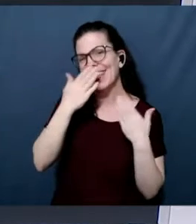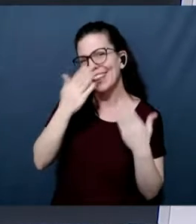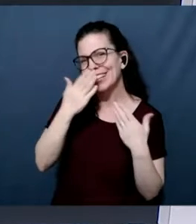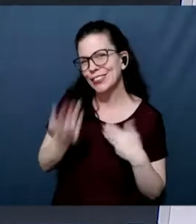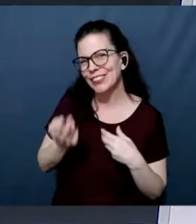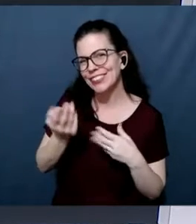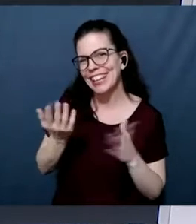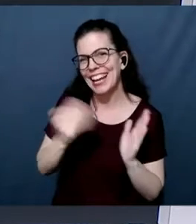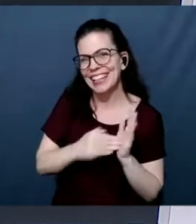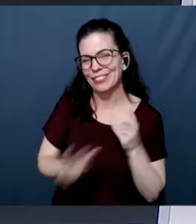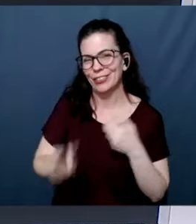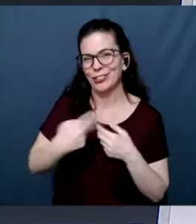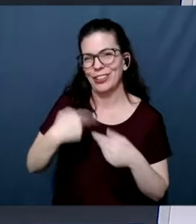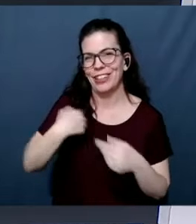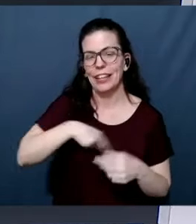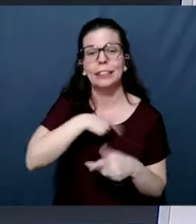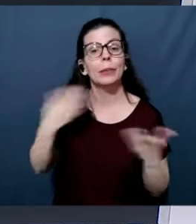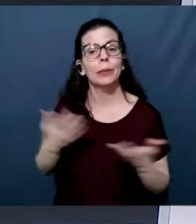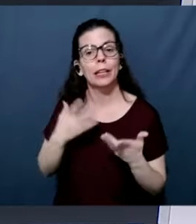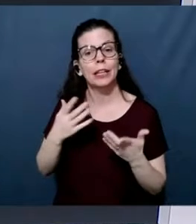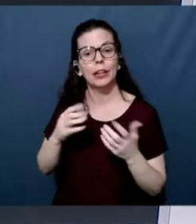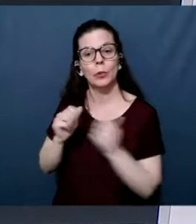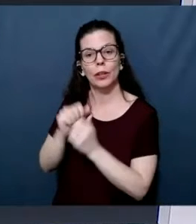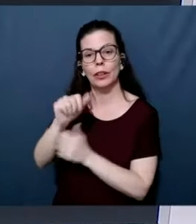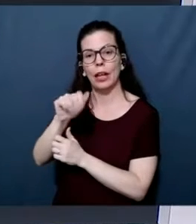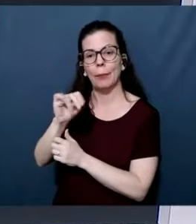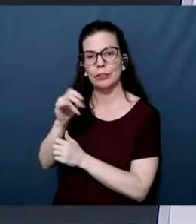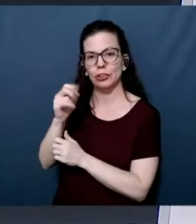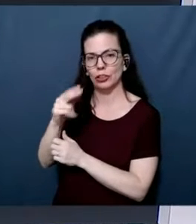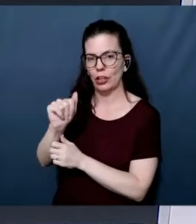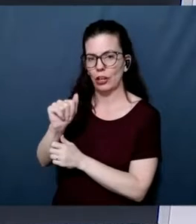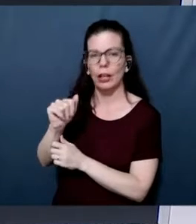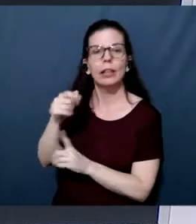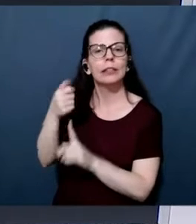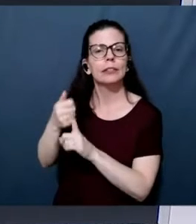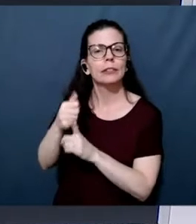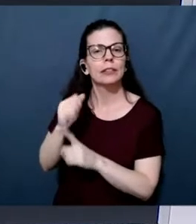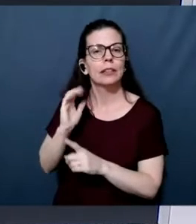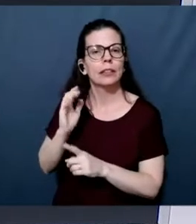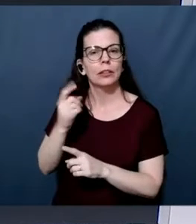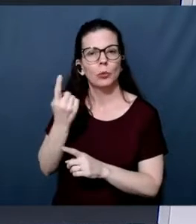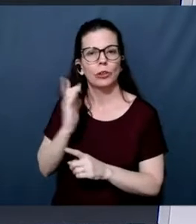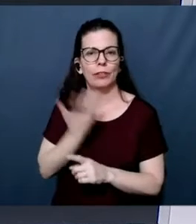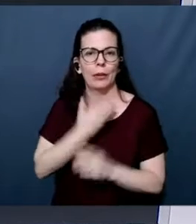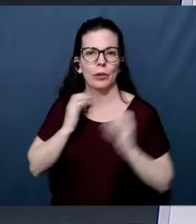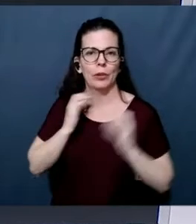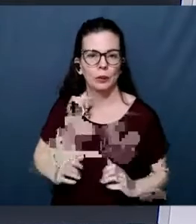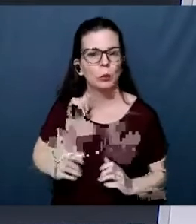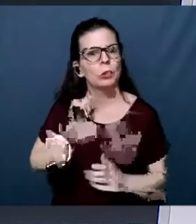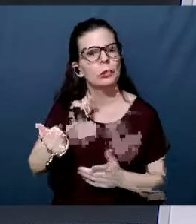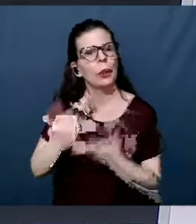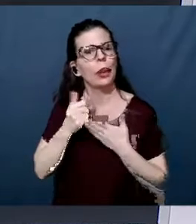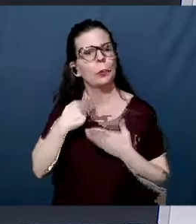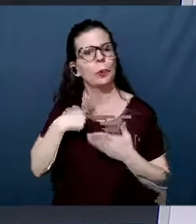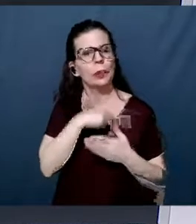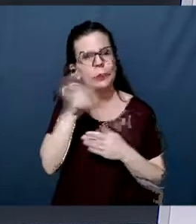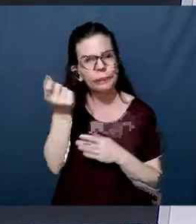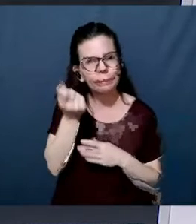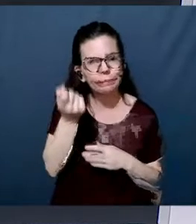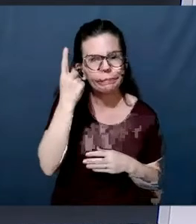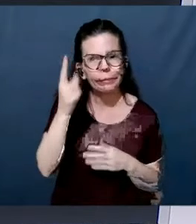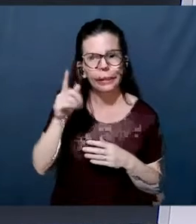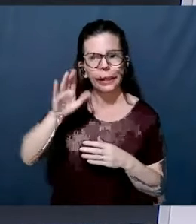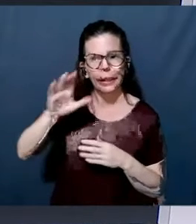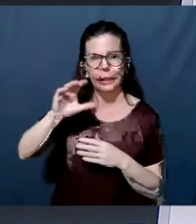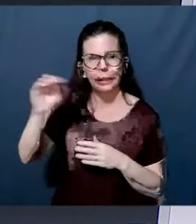I'm here to talk with Amit Shah about, he's one of our customers, and he's going to help us understand how his company has been